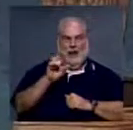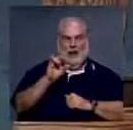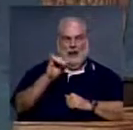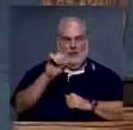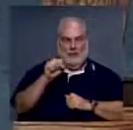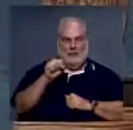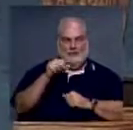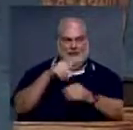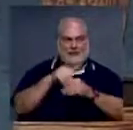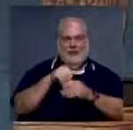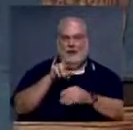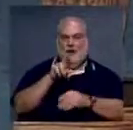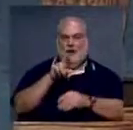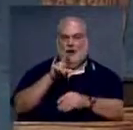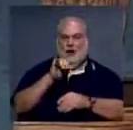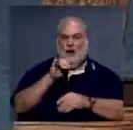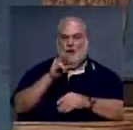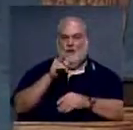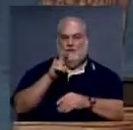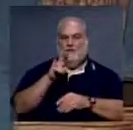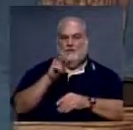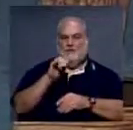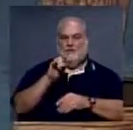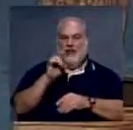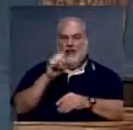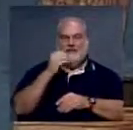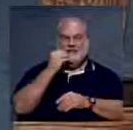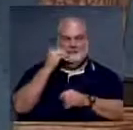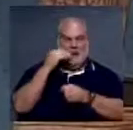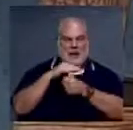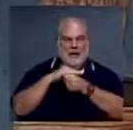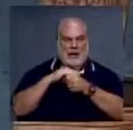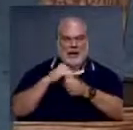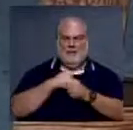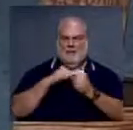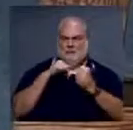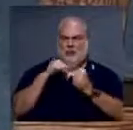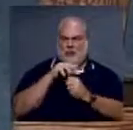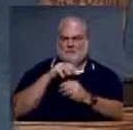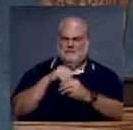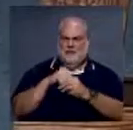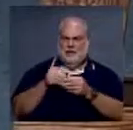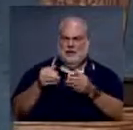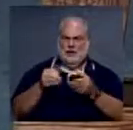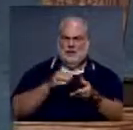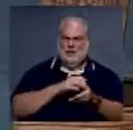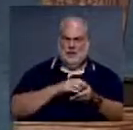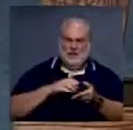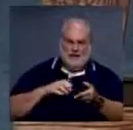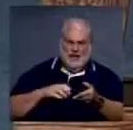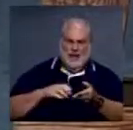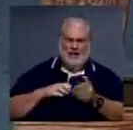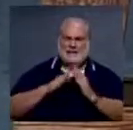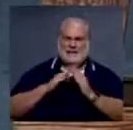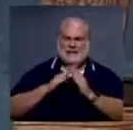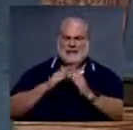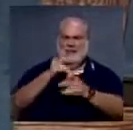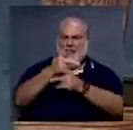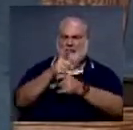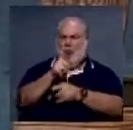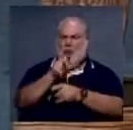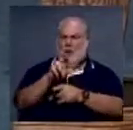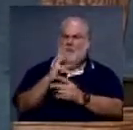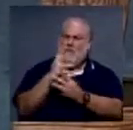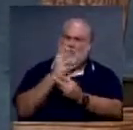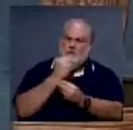is in the Riverside neighborhood. And I'm very much a part of our community. I serve on Keep Little Rock Beautiful Board. I